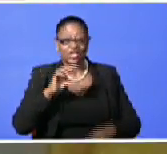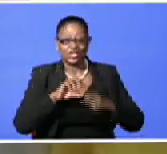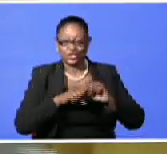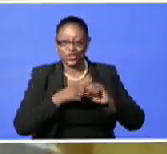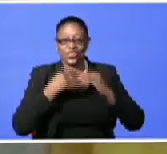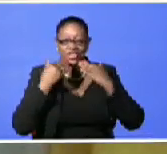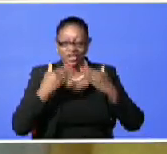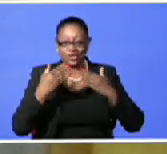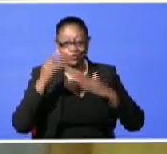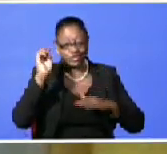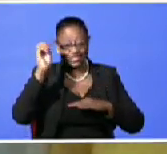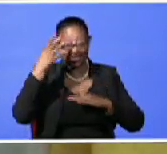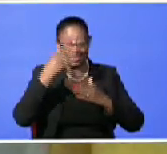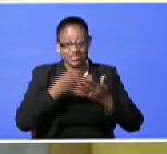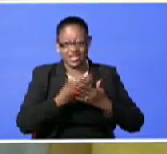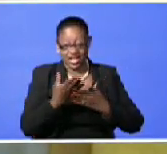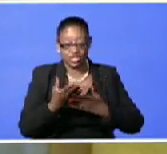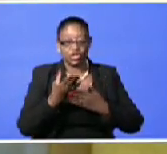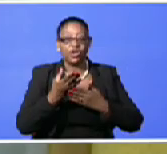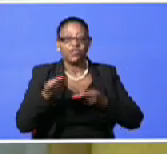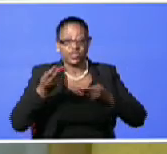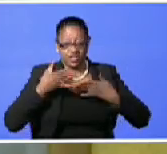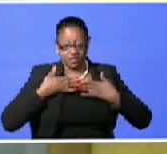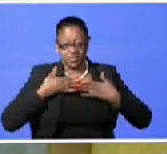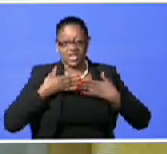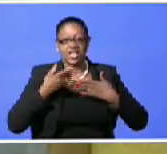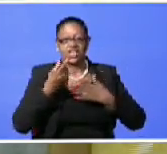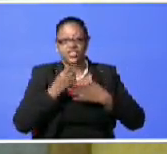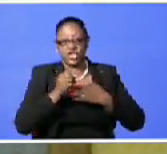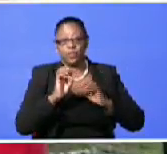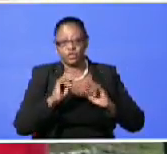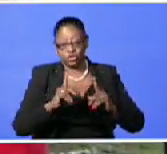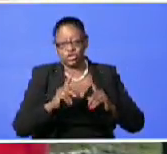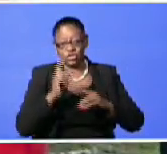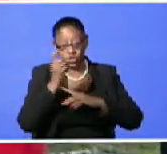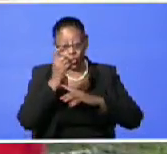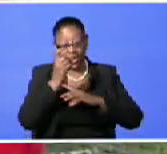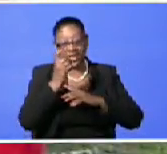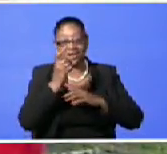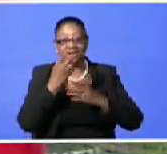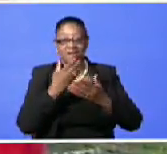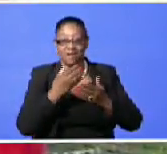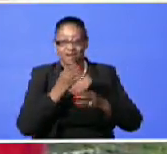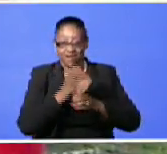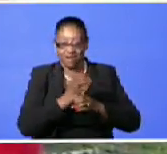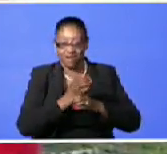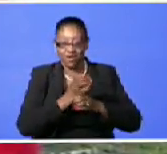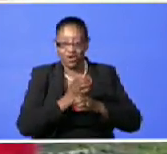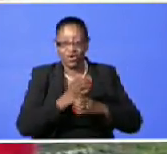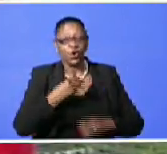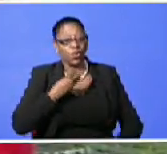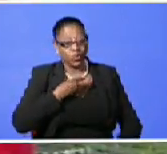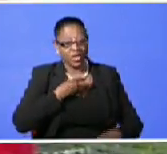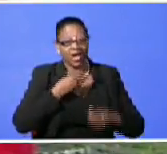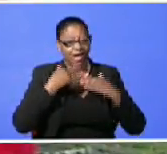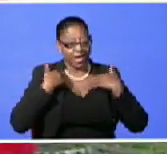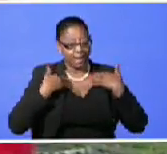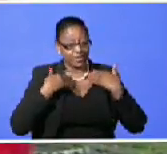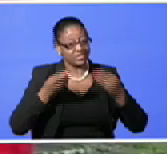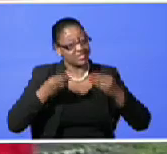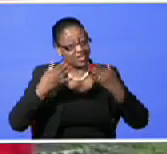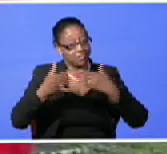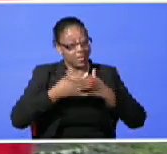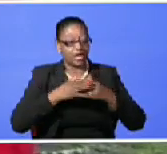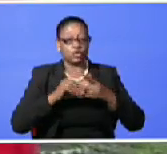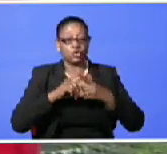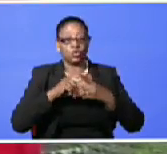to Suncash for giving me this opportunity to win a car. Suncash is very happy about giving back to its